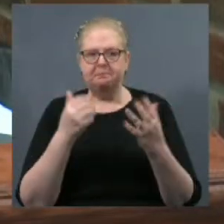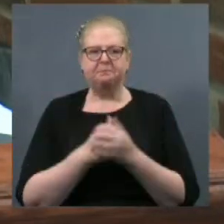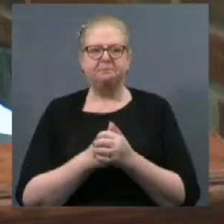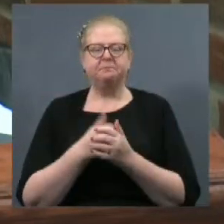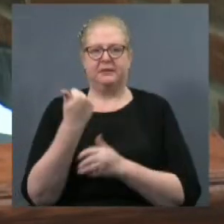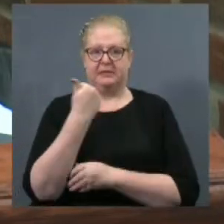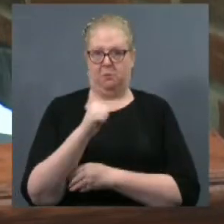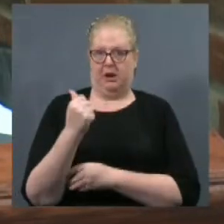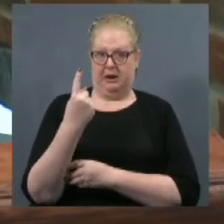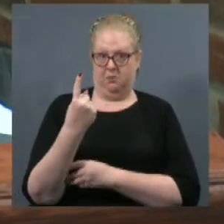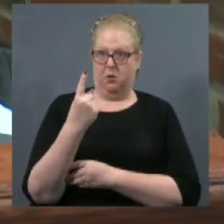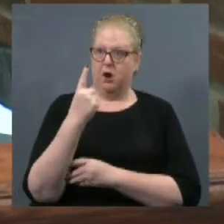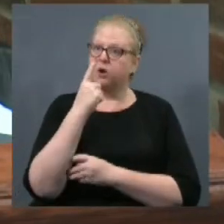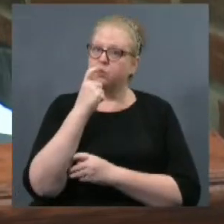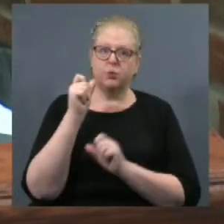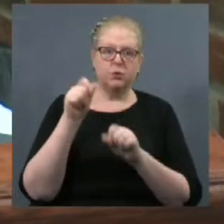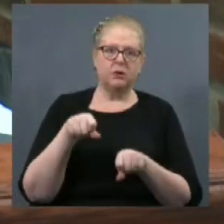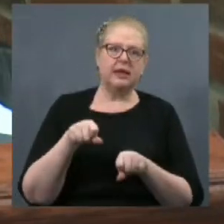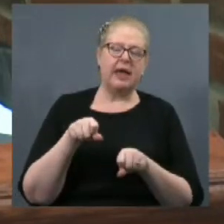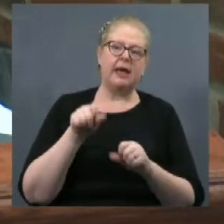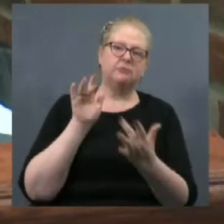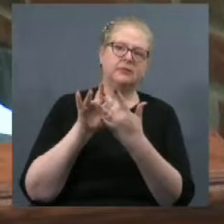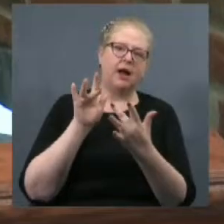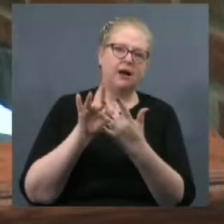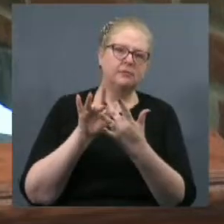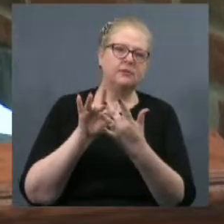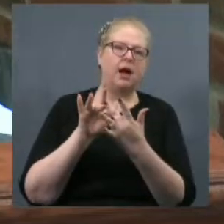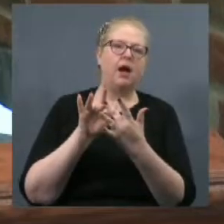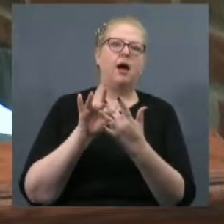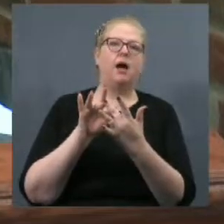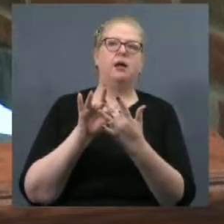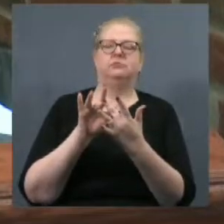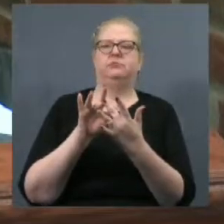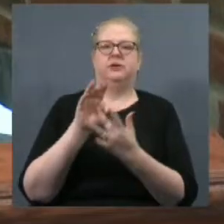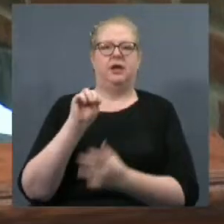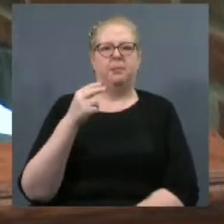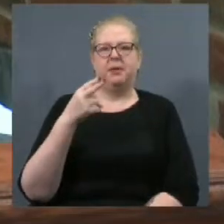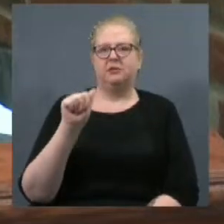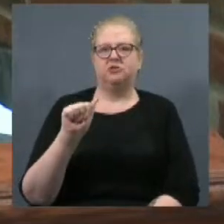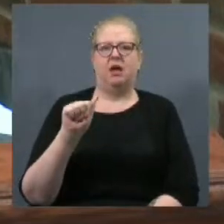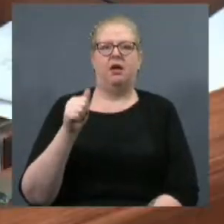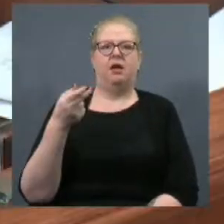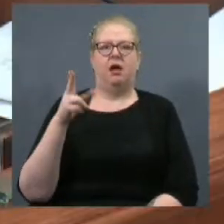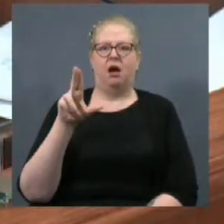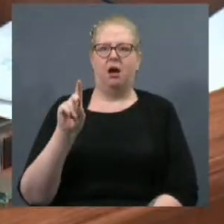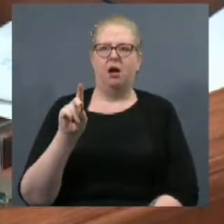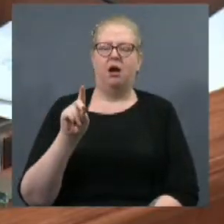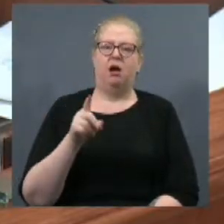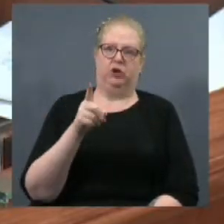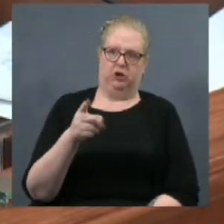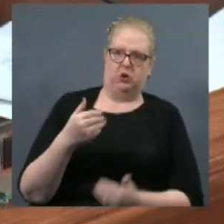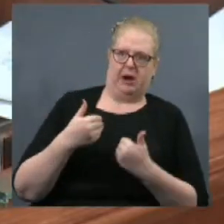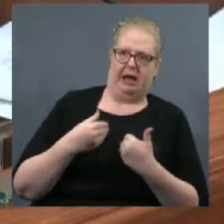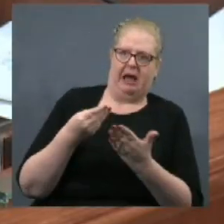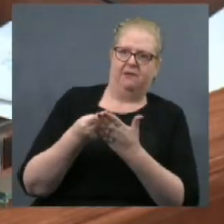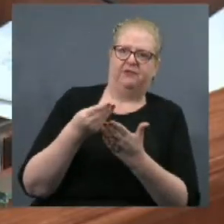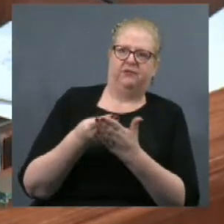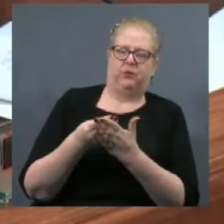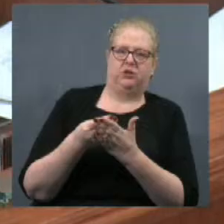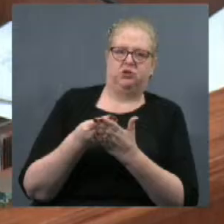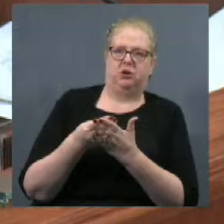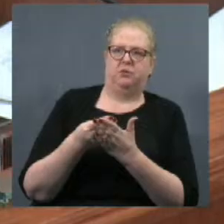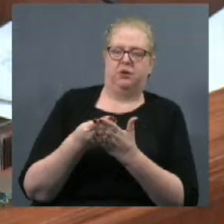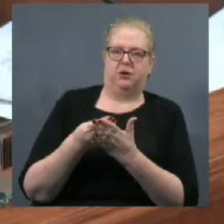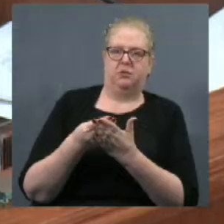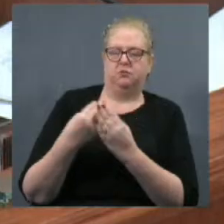MHA and say, you had a fiduciary responsibility and we're going to press charges against you? I think the reason